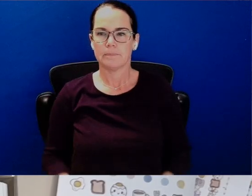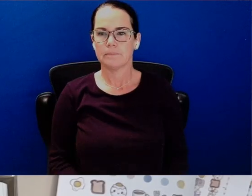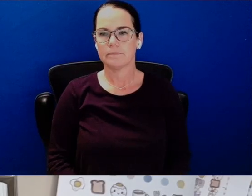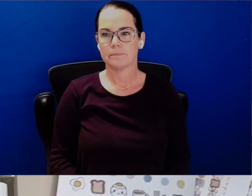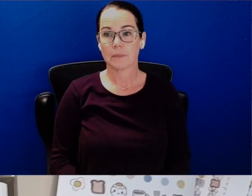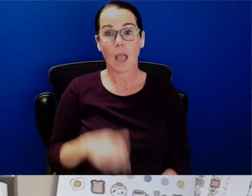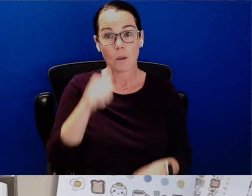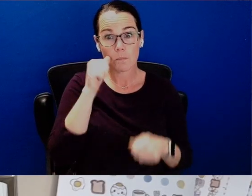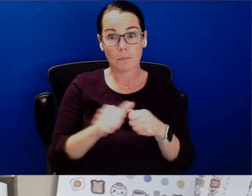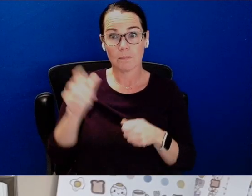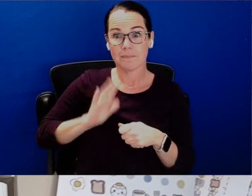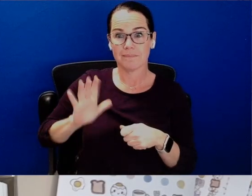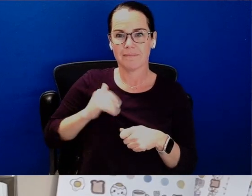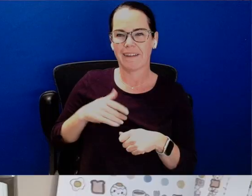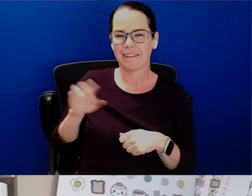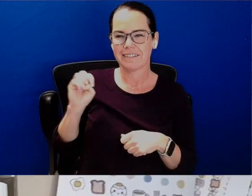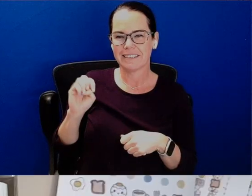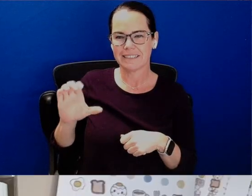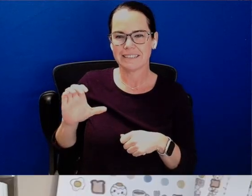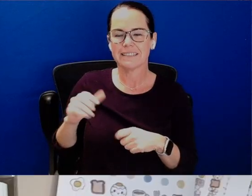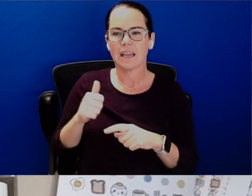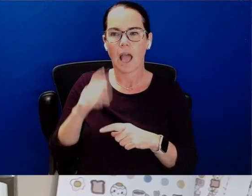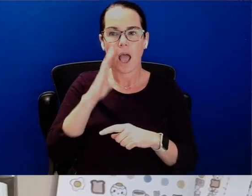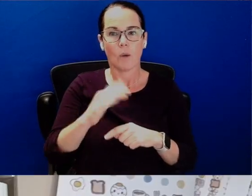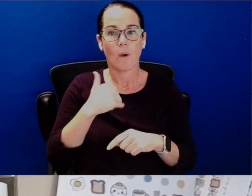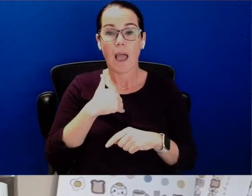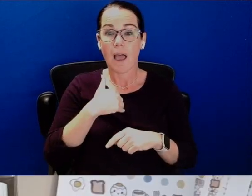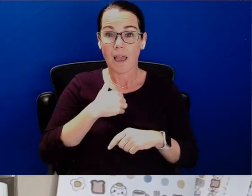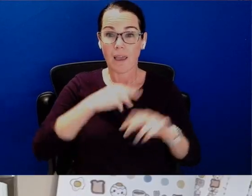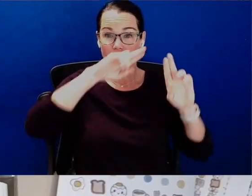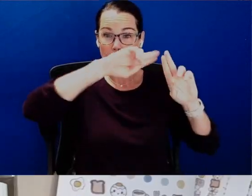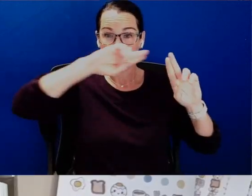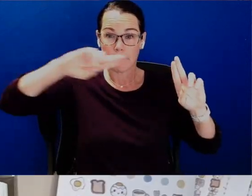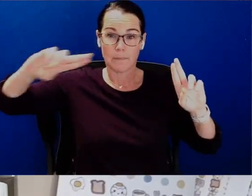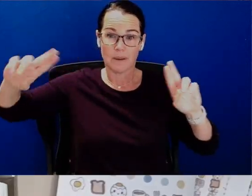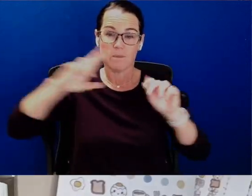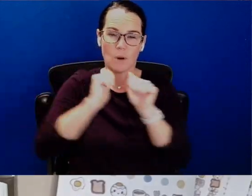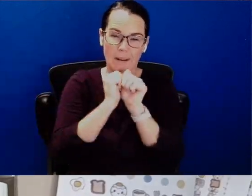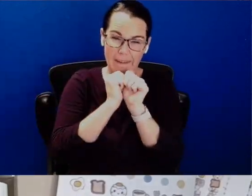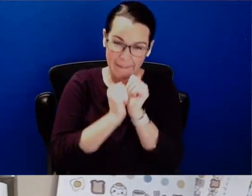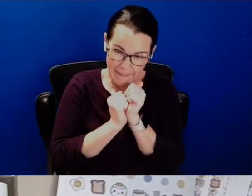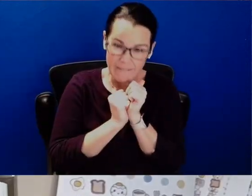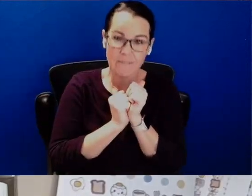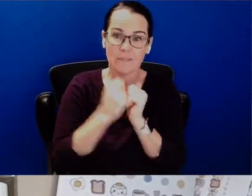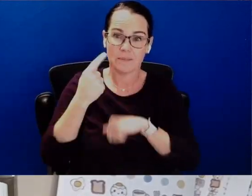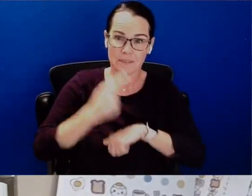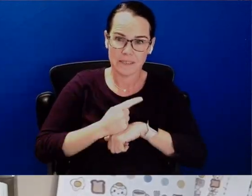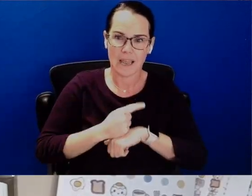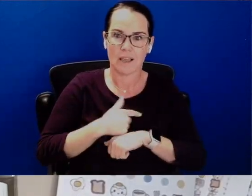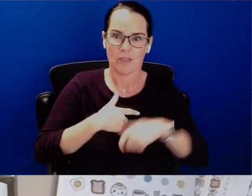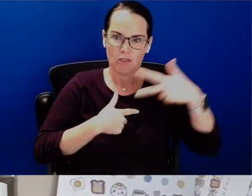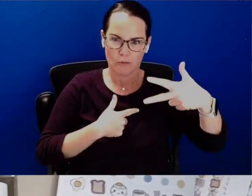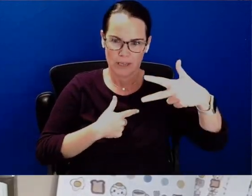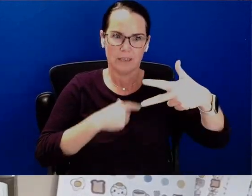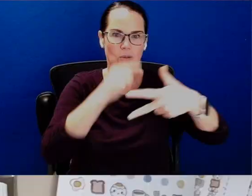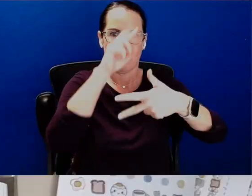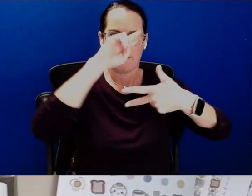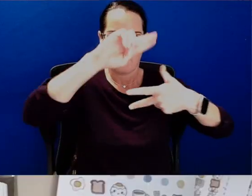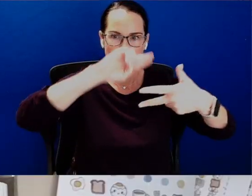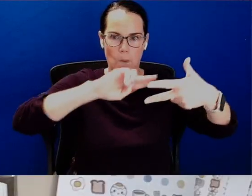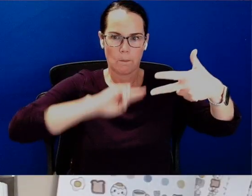I remember when I used to have an EC and I would put headers on every single day, like 3 headers a piece,